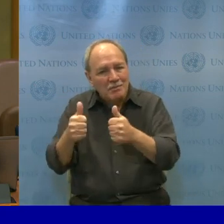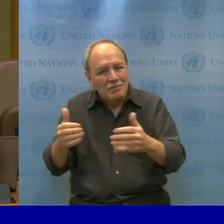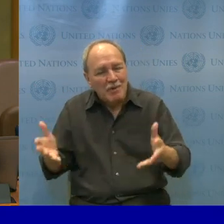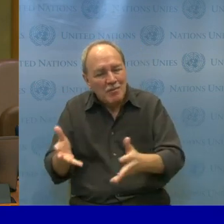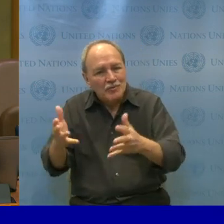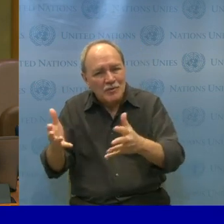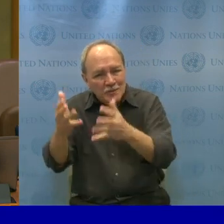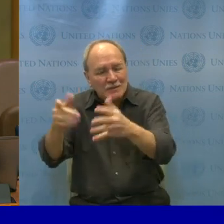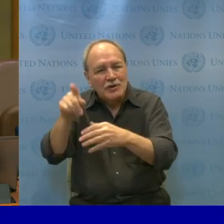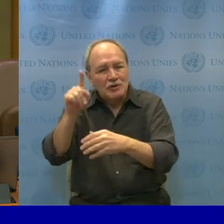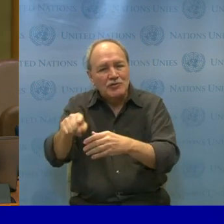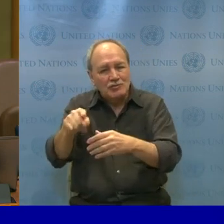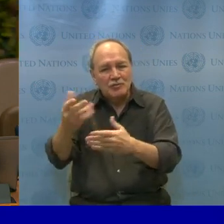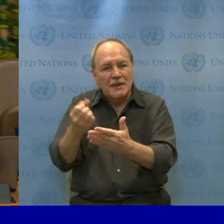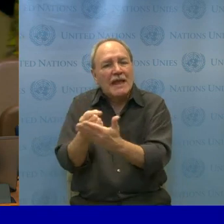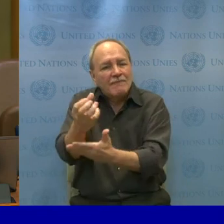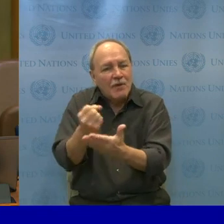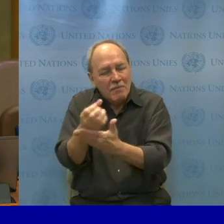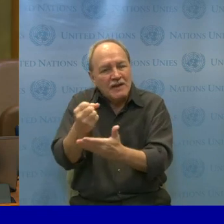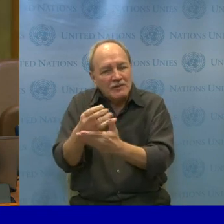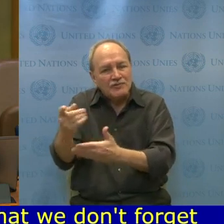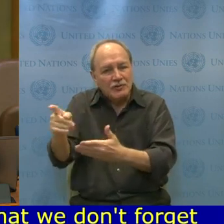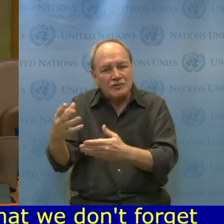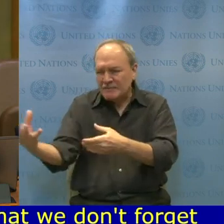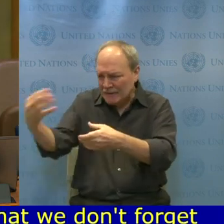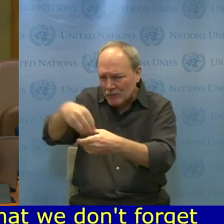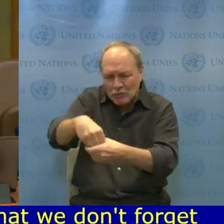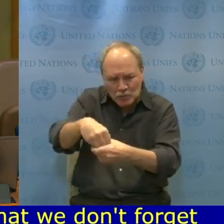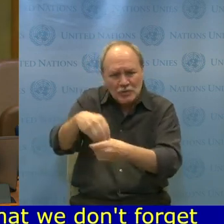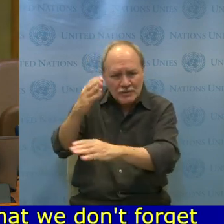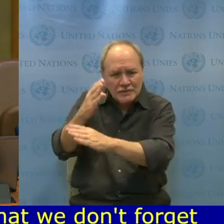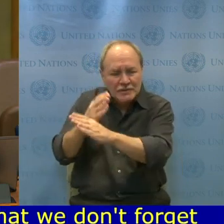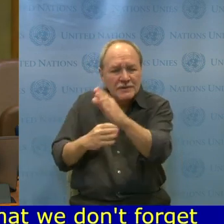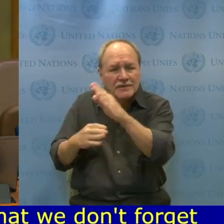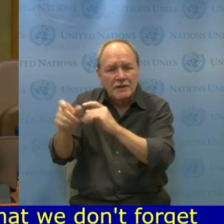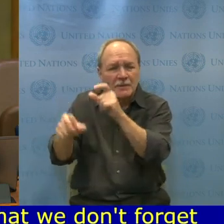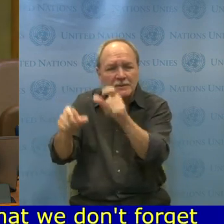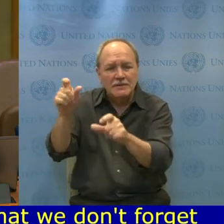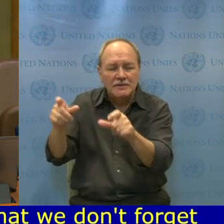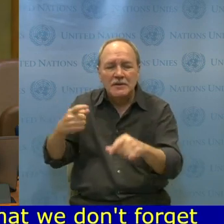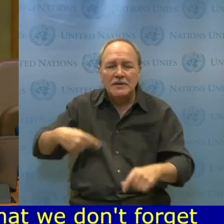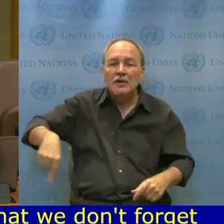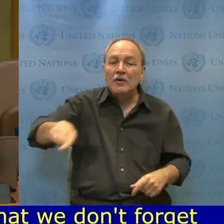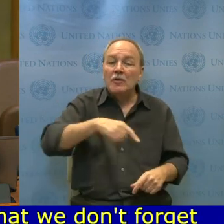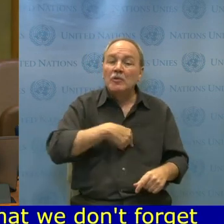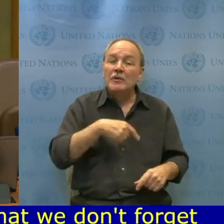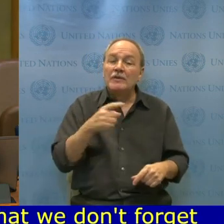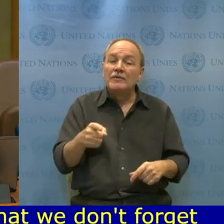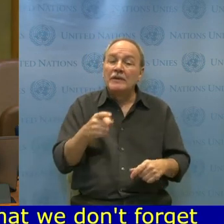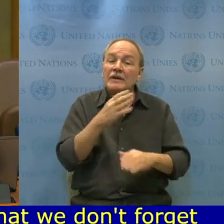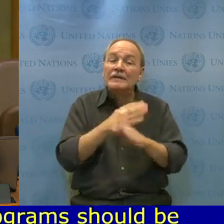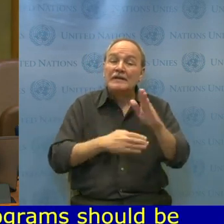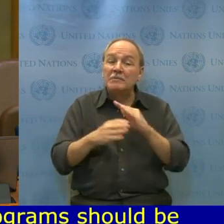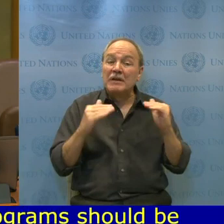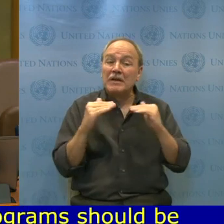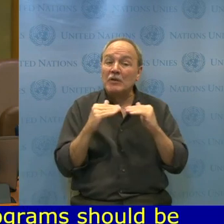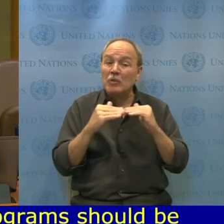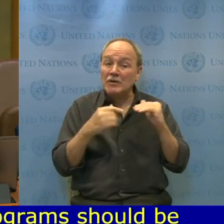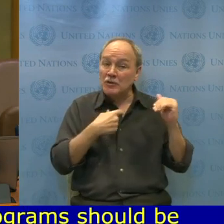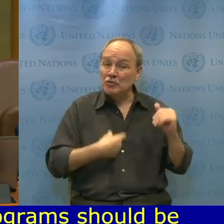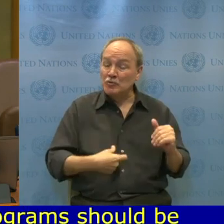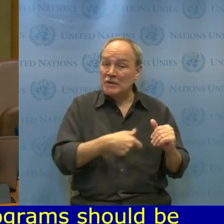with disabilities. We from the Federal Bureau of Disability Equality in Switzerland, we are supporting